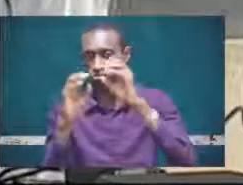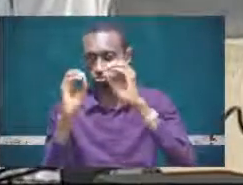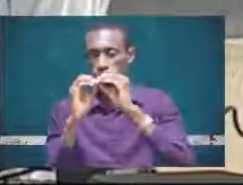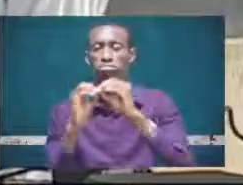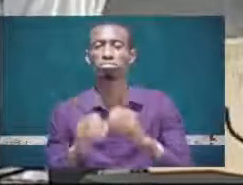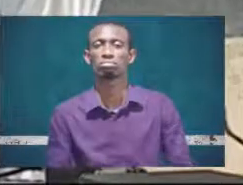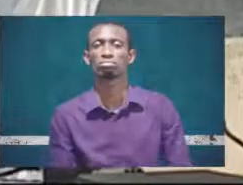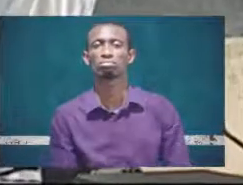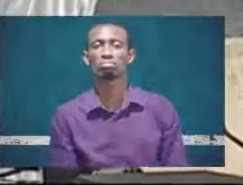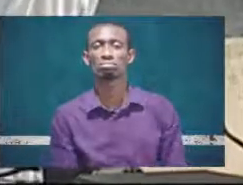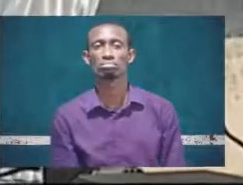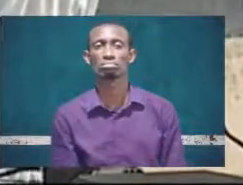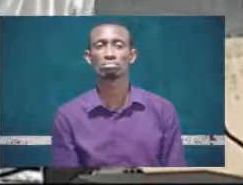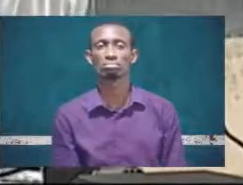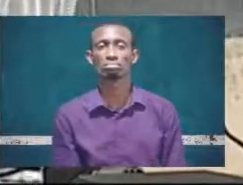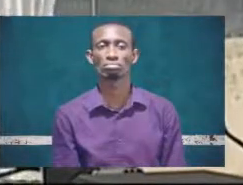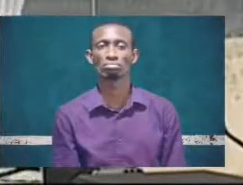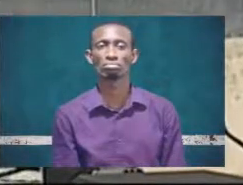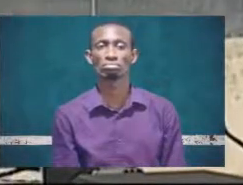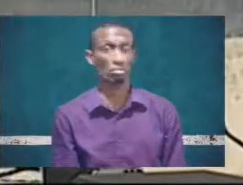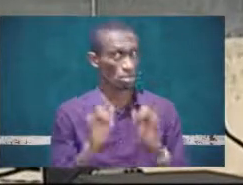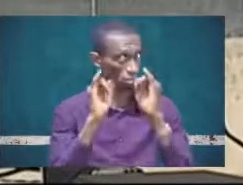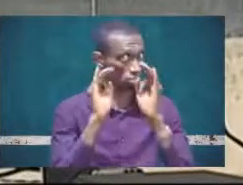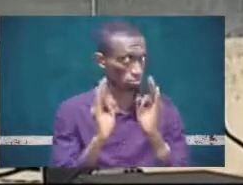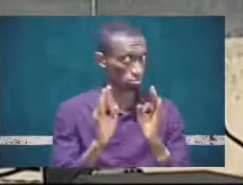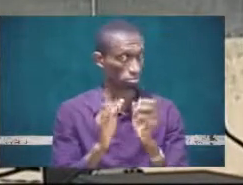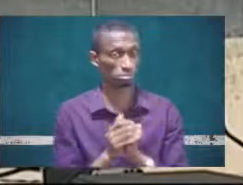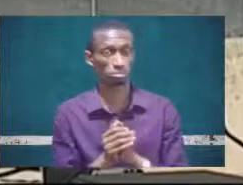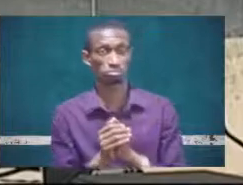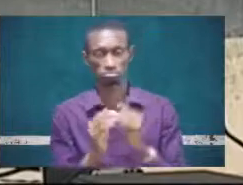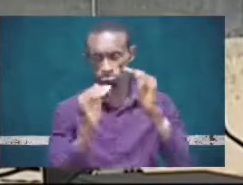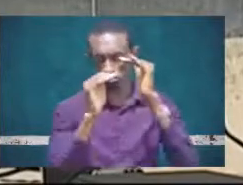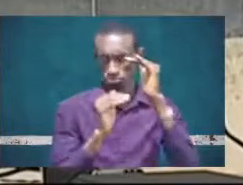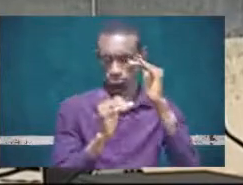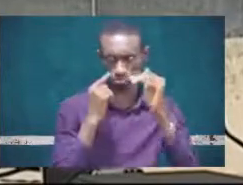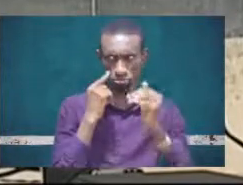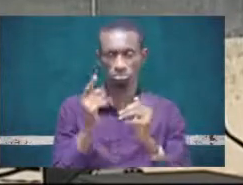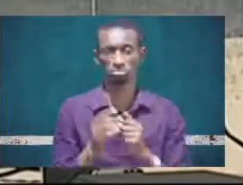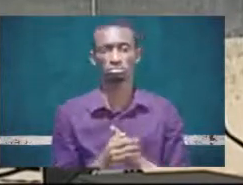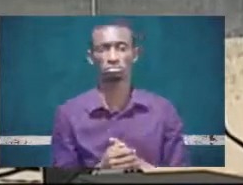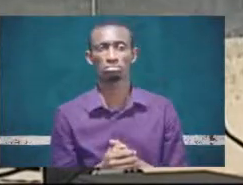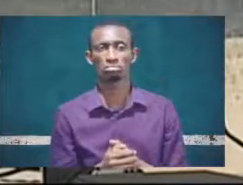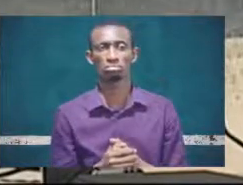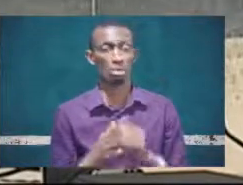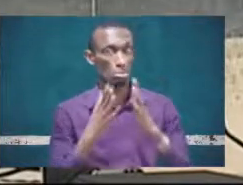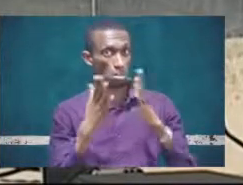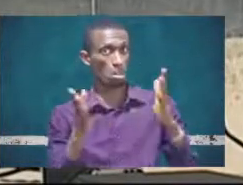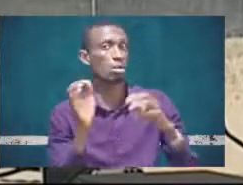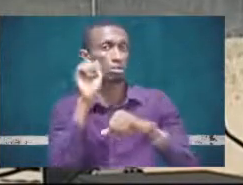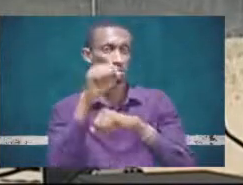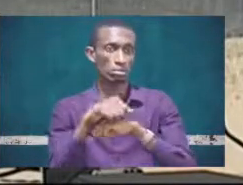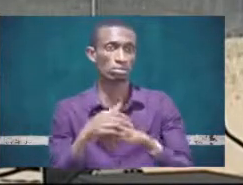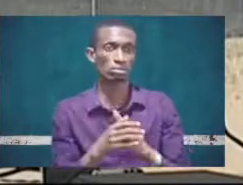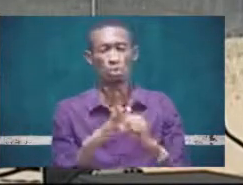infinity. In case my inequality is greater than